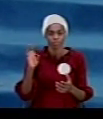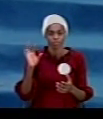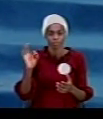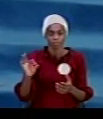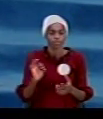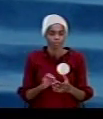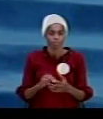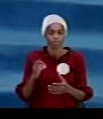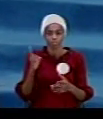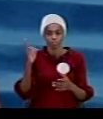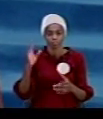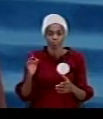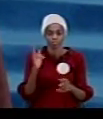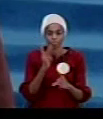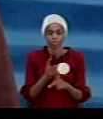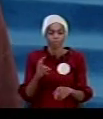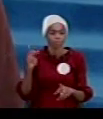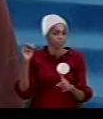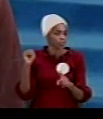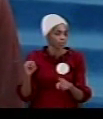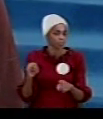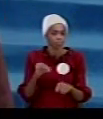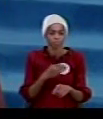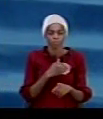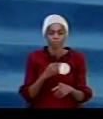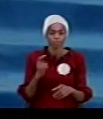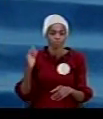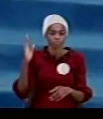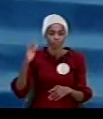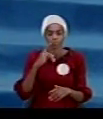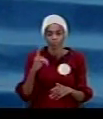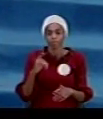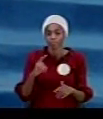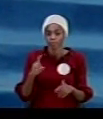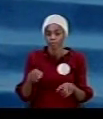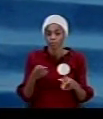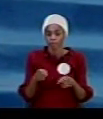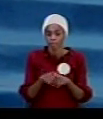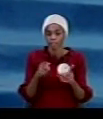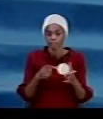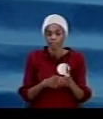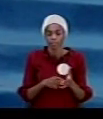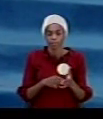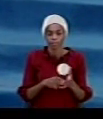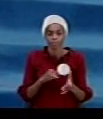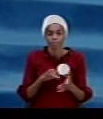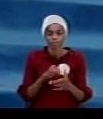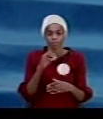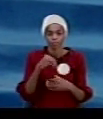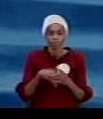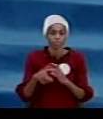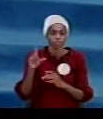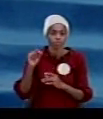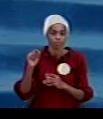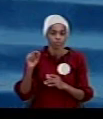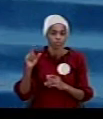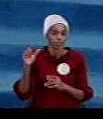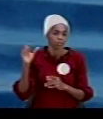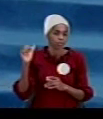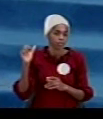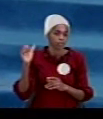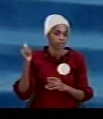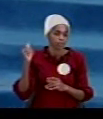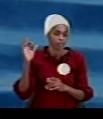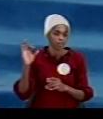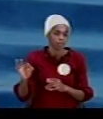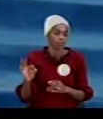today. My testimony goes like this. It was in 2019, February,